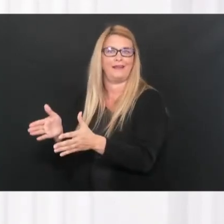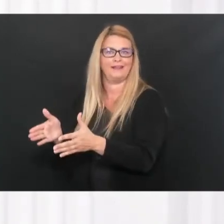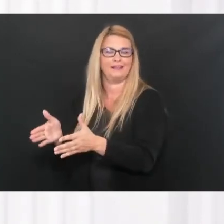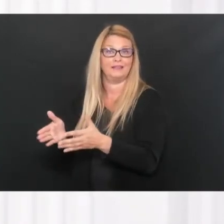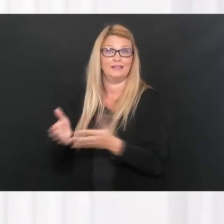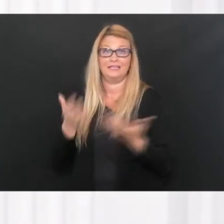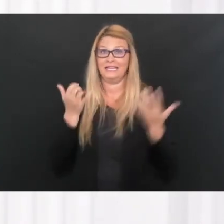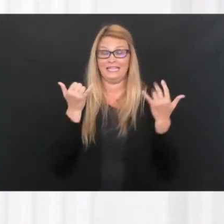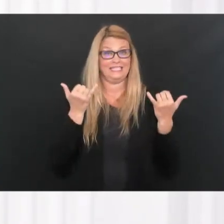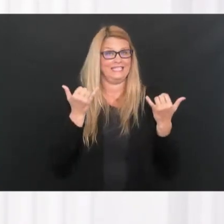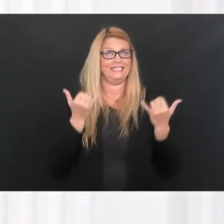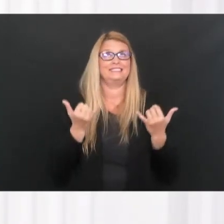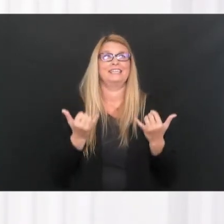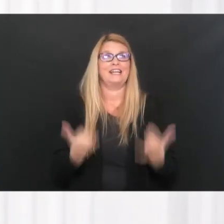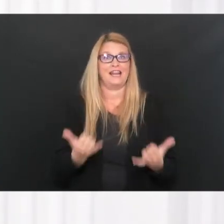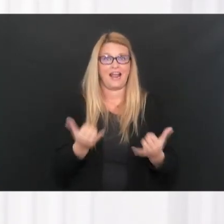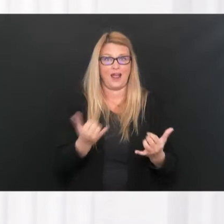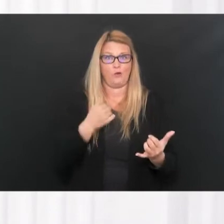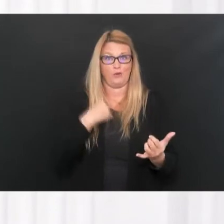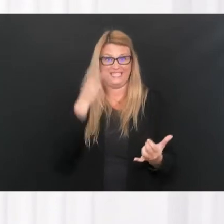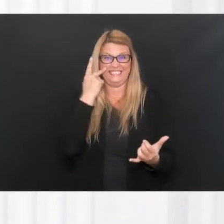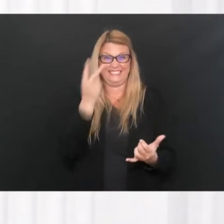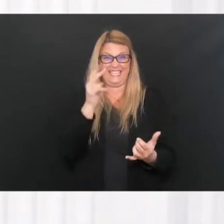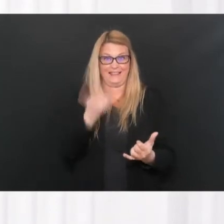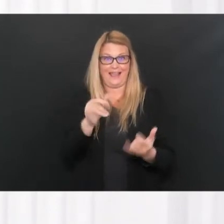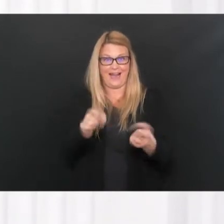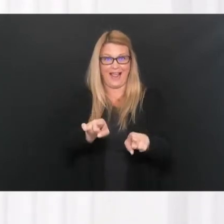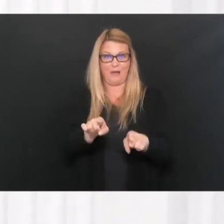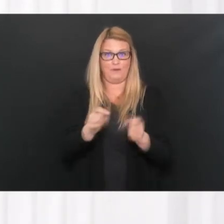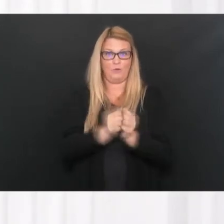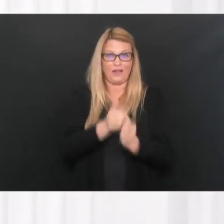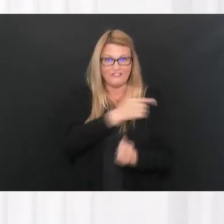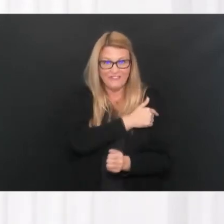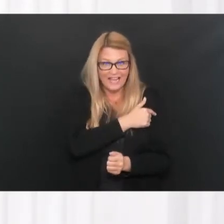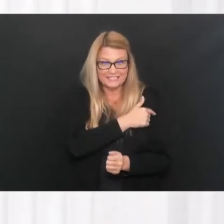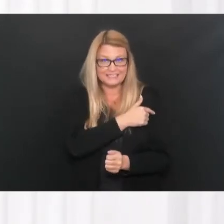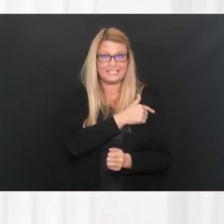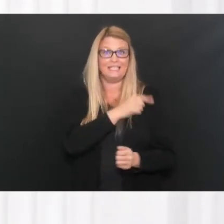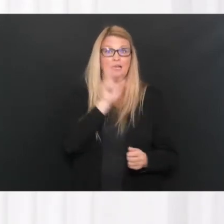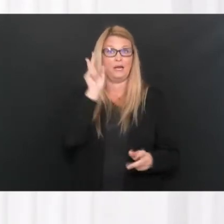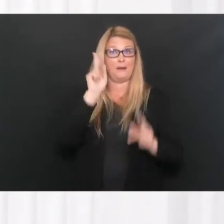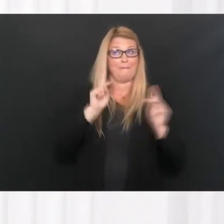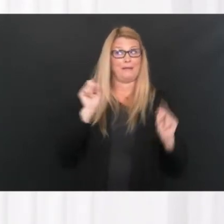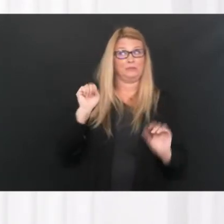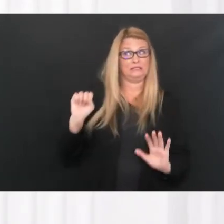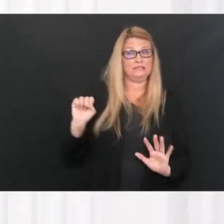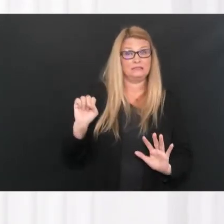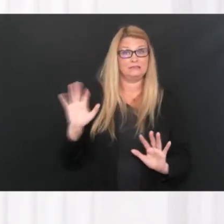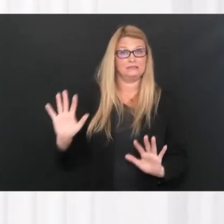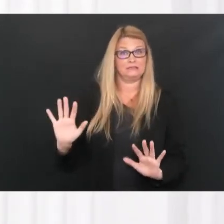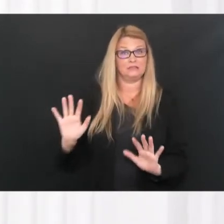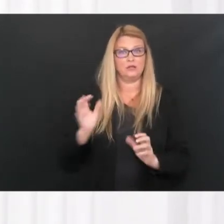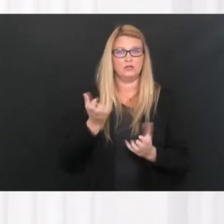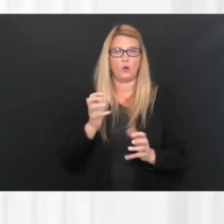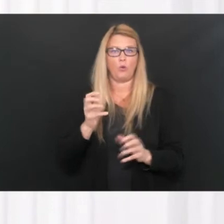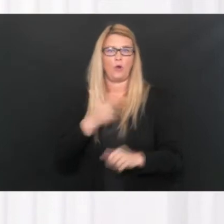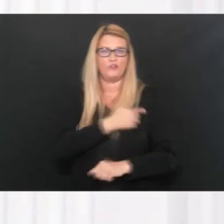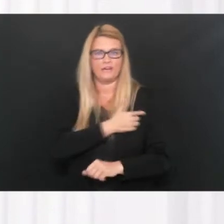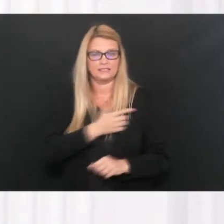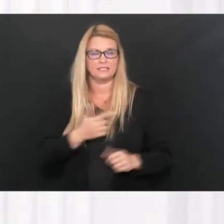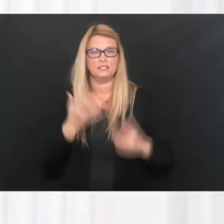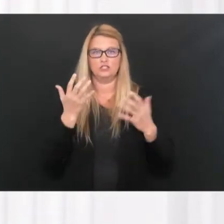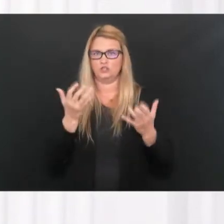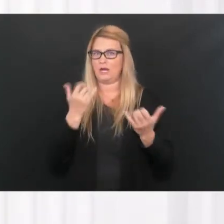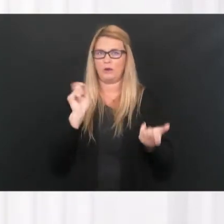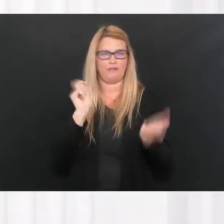of the nation in seeing that happen with vaccine hesitancy. So now we've got to make an adjustment and move